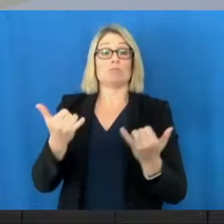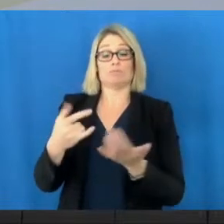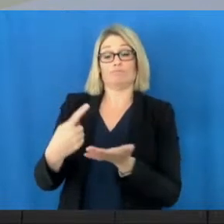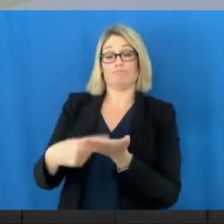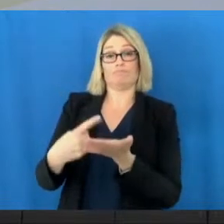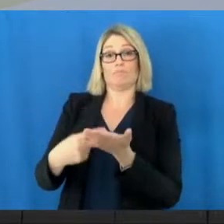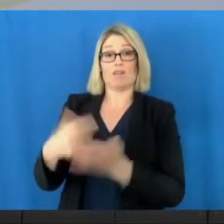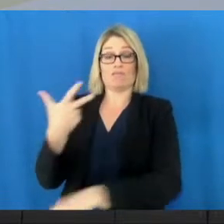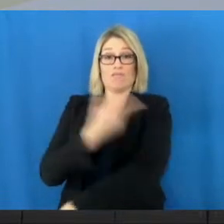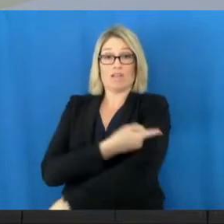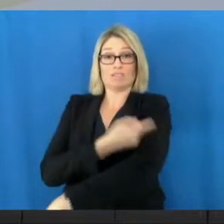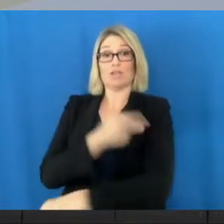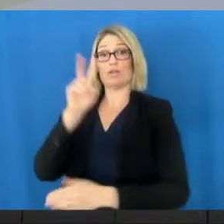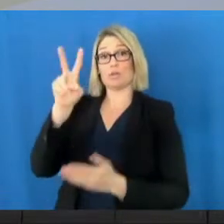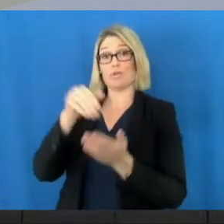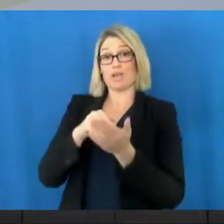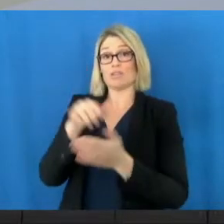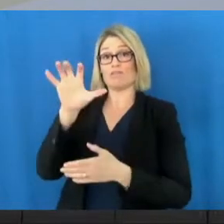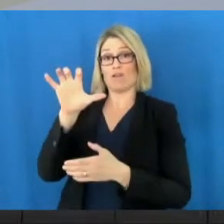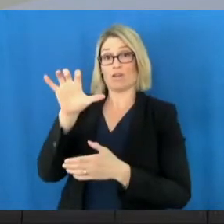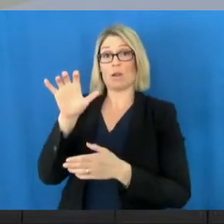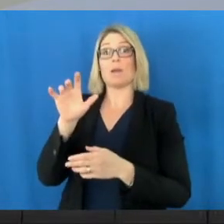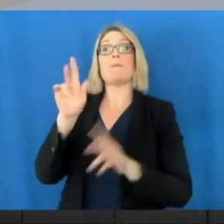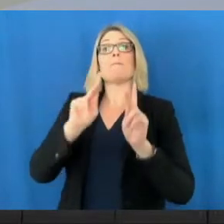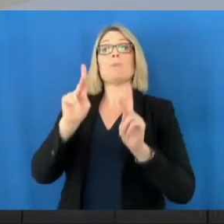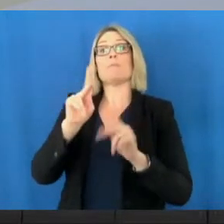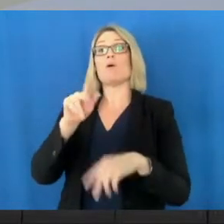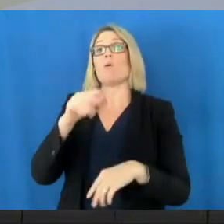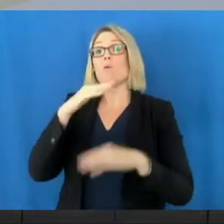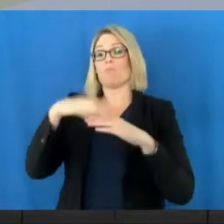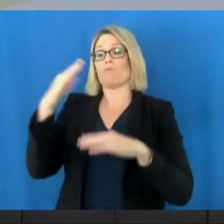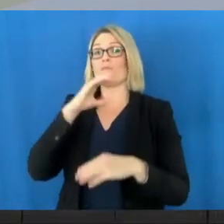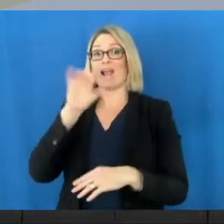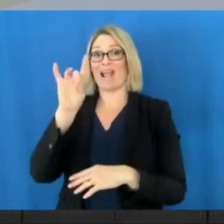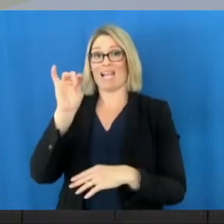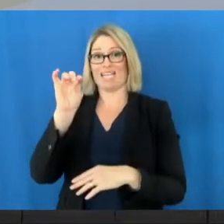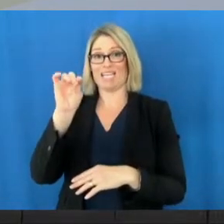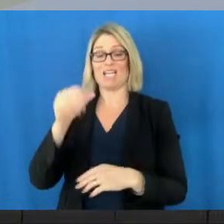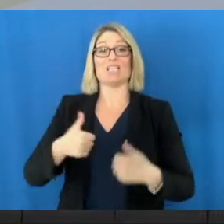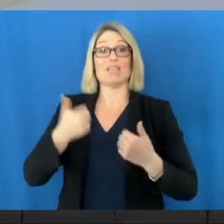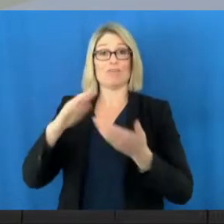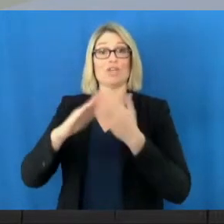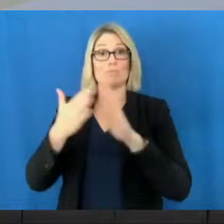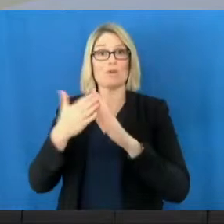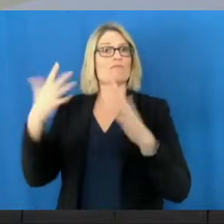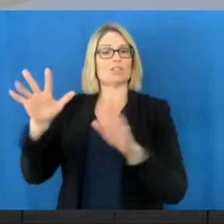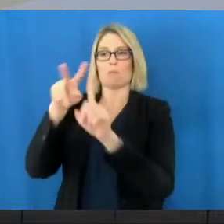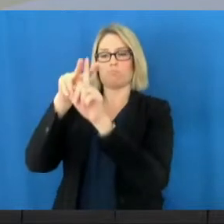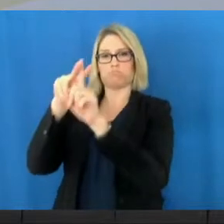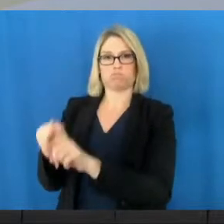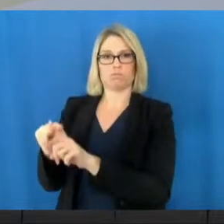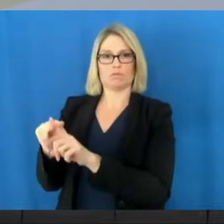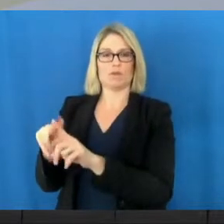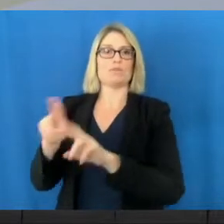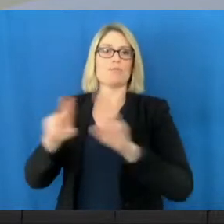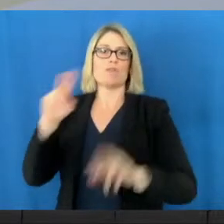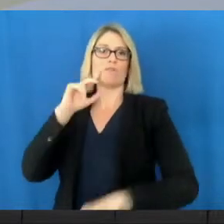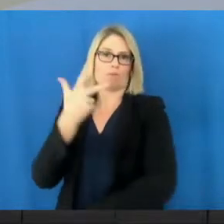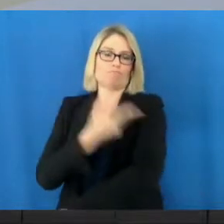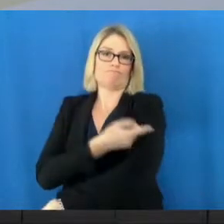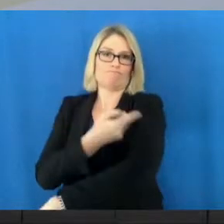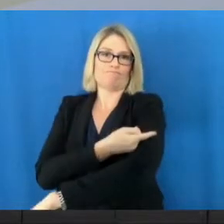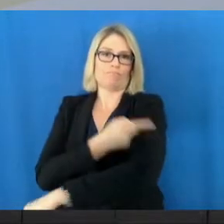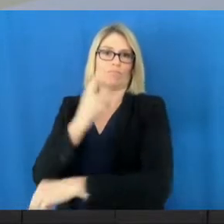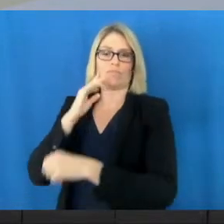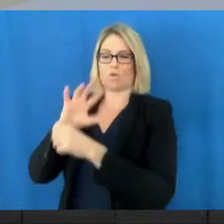over 2,500 islanders age 80 and over living in the community have booked their appointments to be immunized against